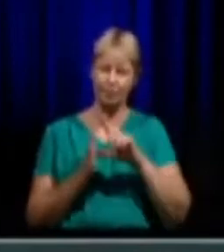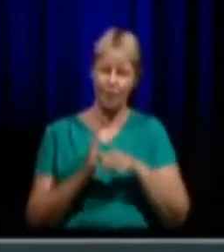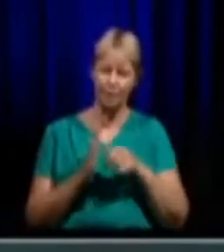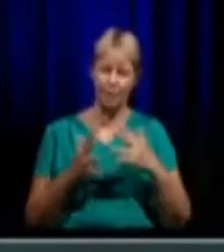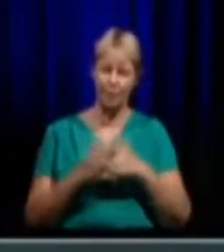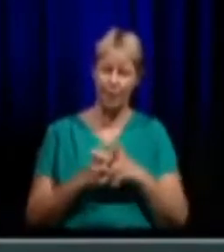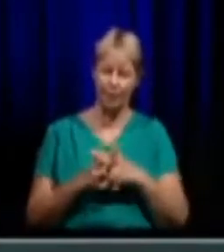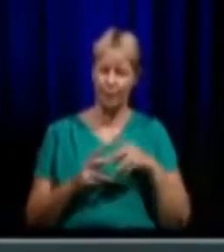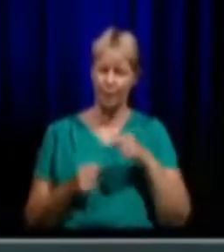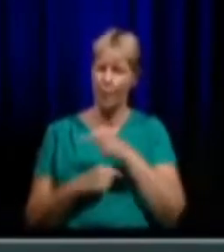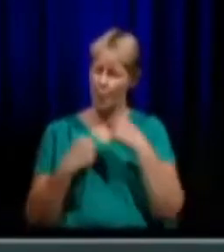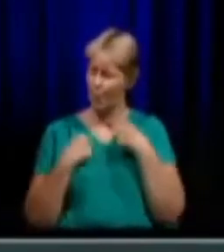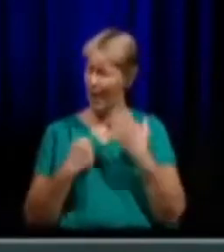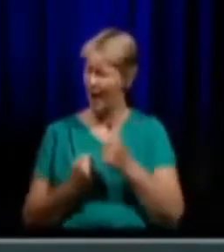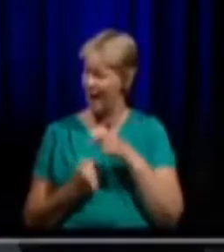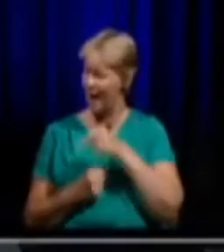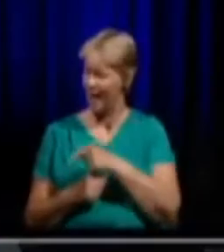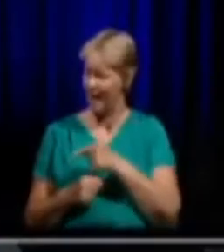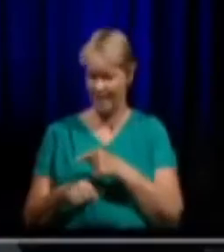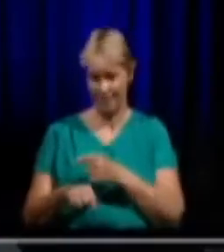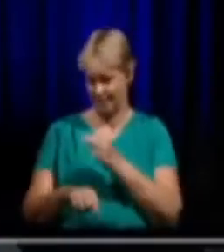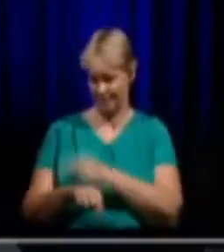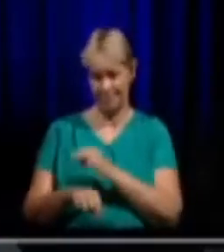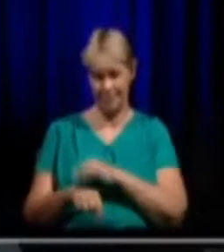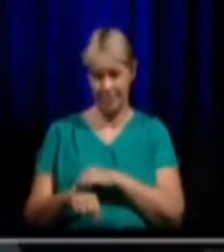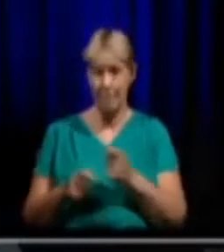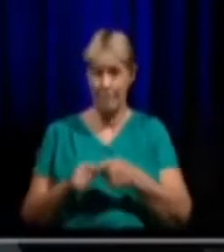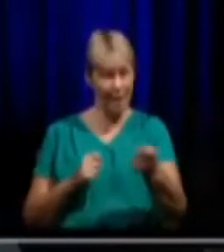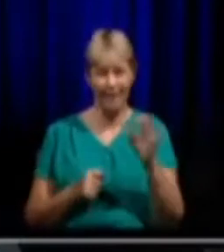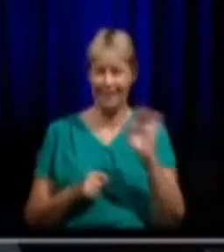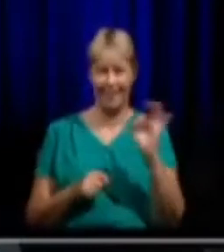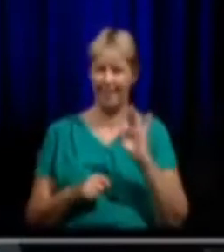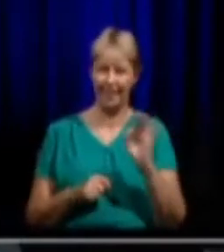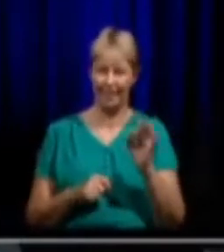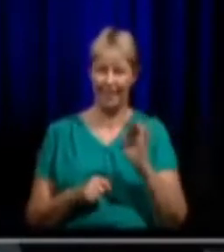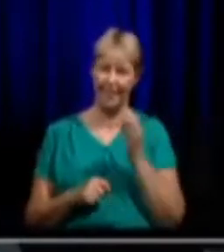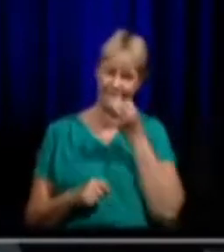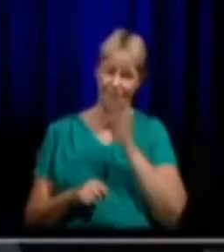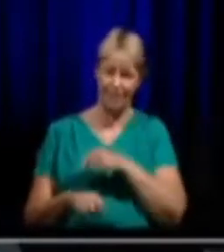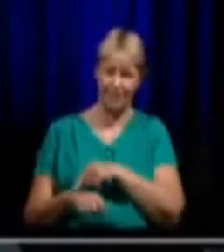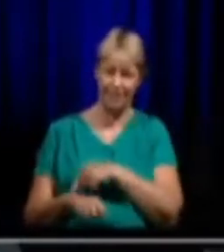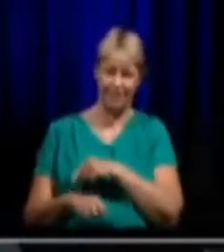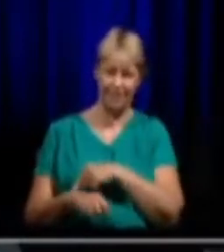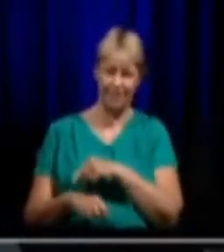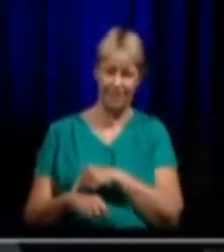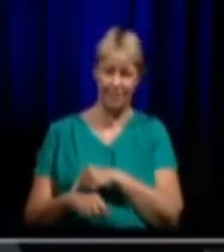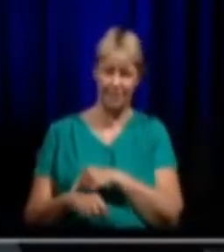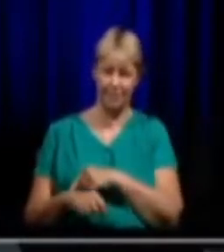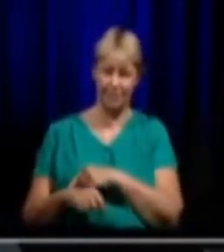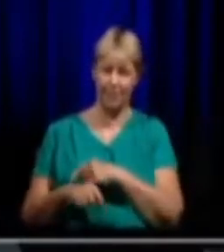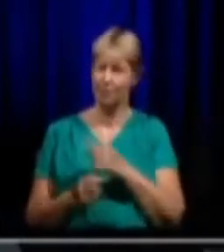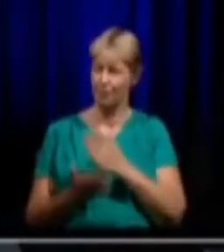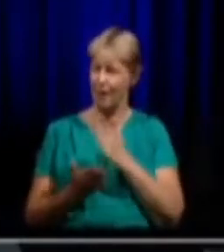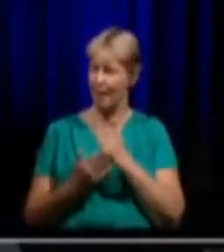paid a thing. Yes, Carl and Jess. But I tell you, we would have paid money if I'd been doing it on this on my